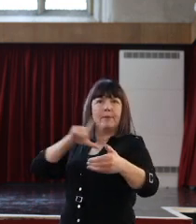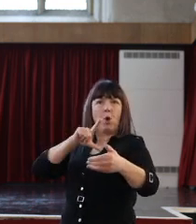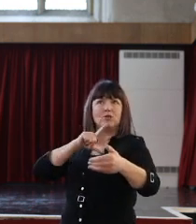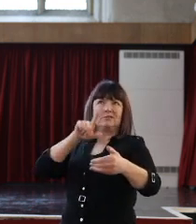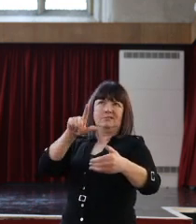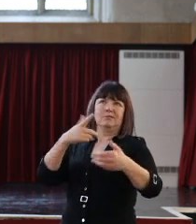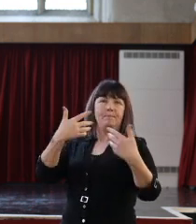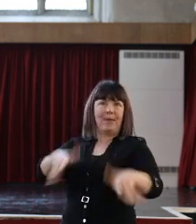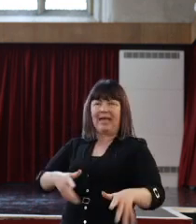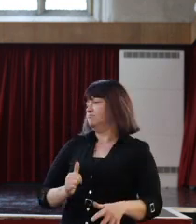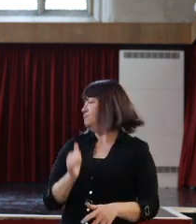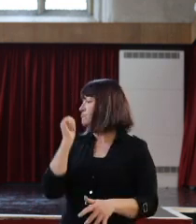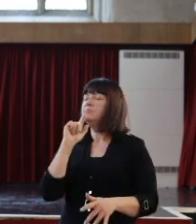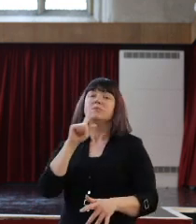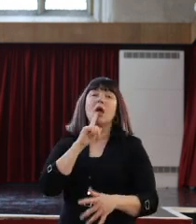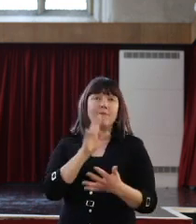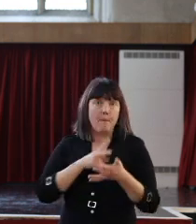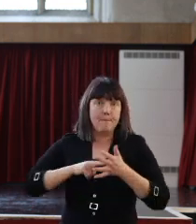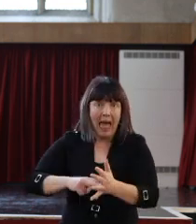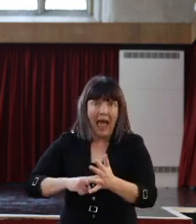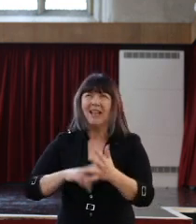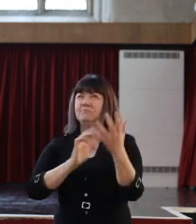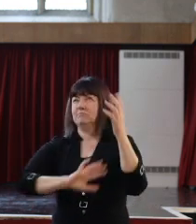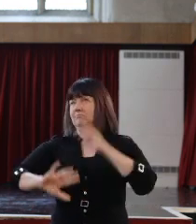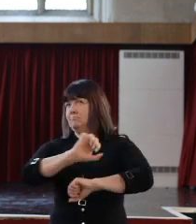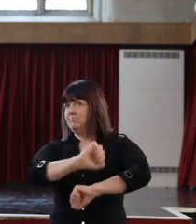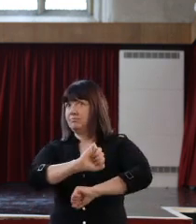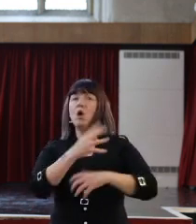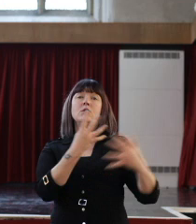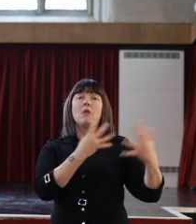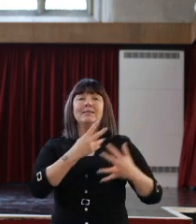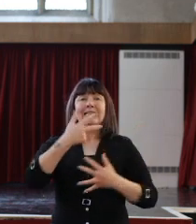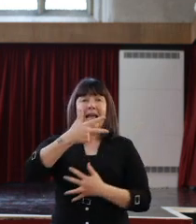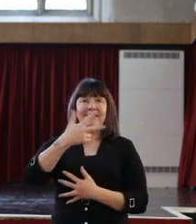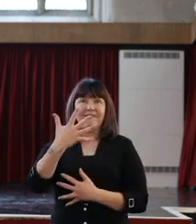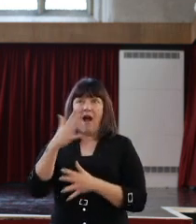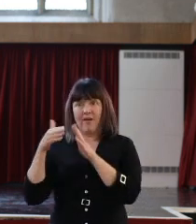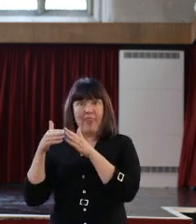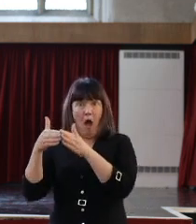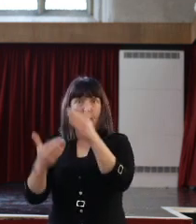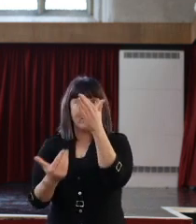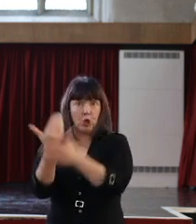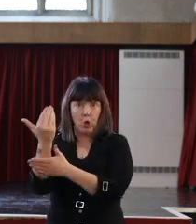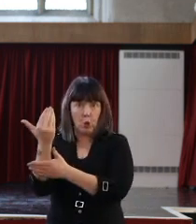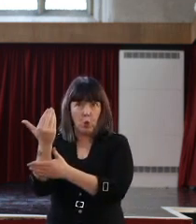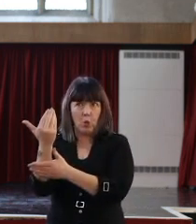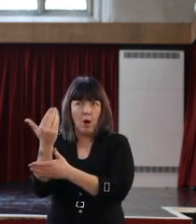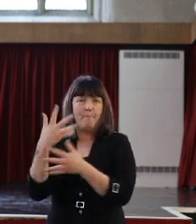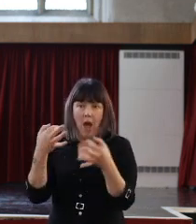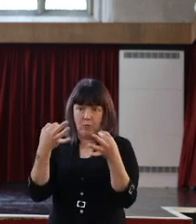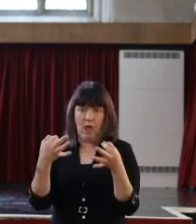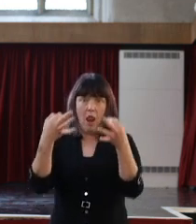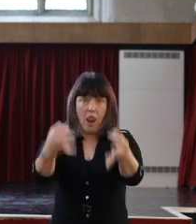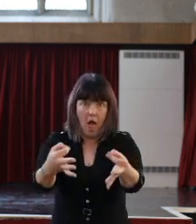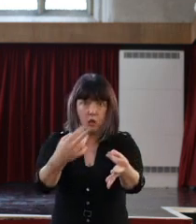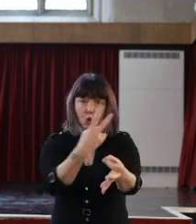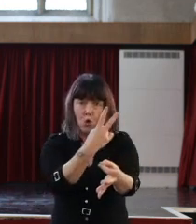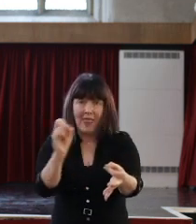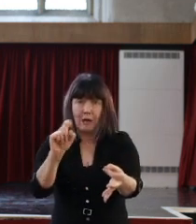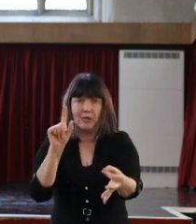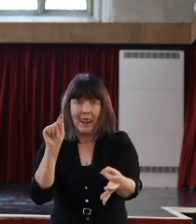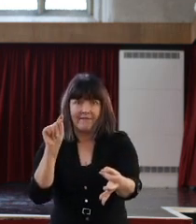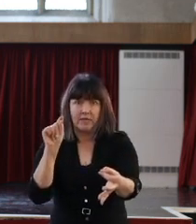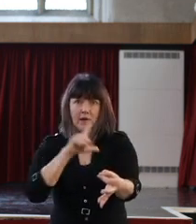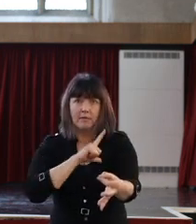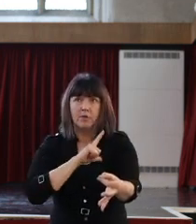in 1985, not built to 2011, me. Now, alongside the violence, my stepdad